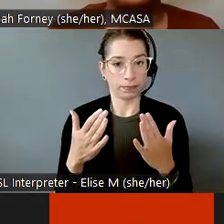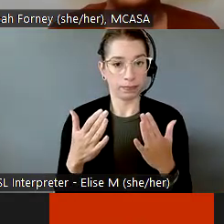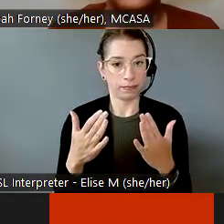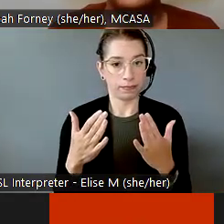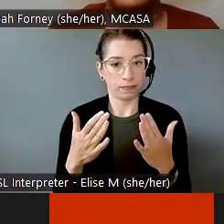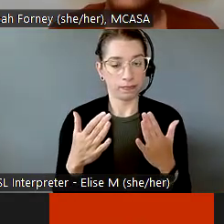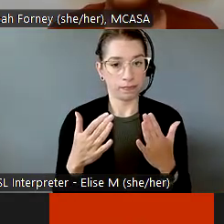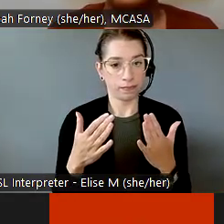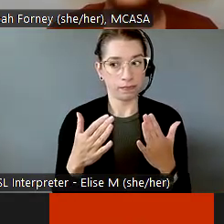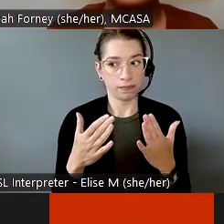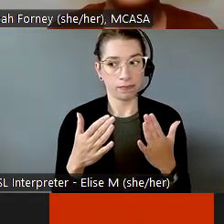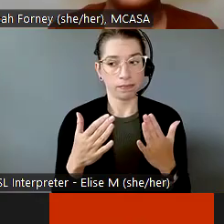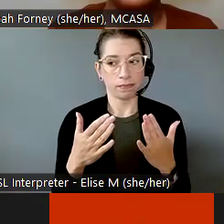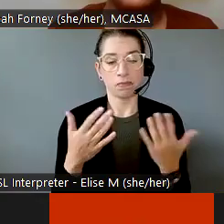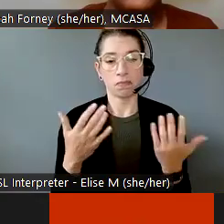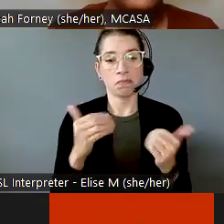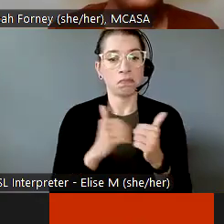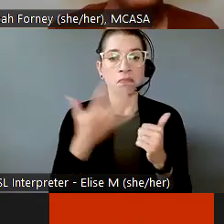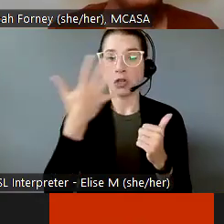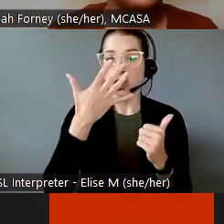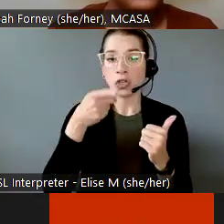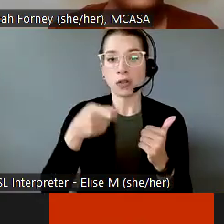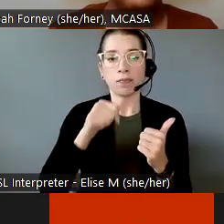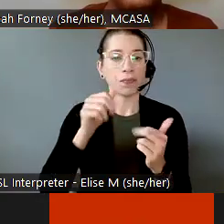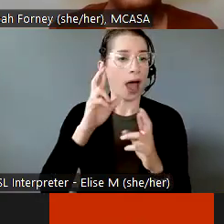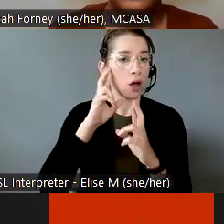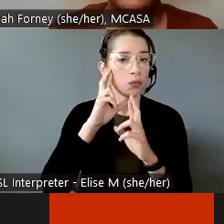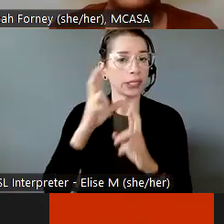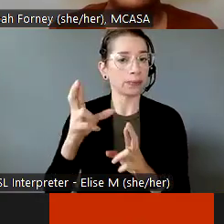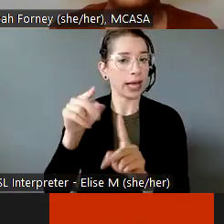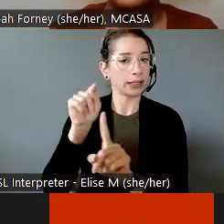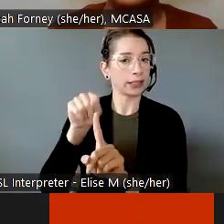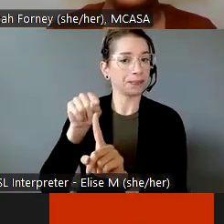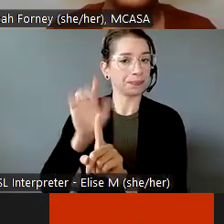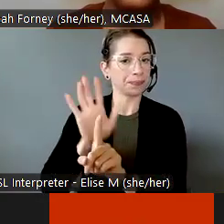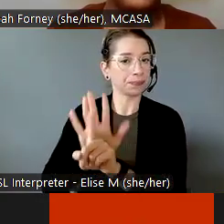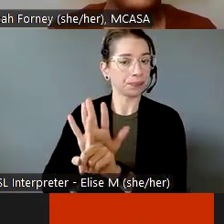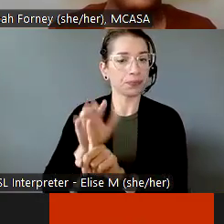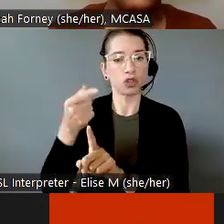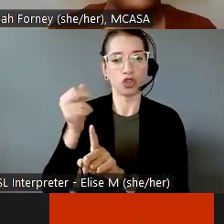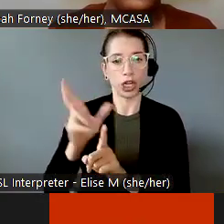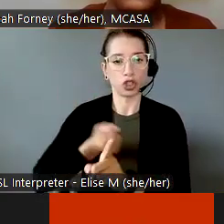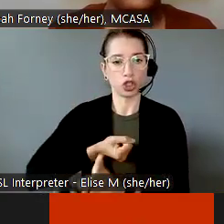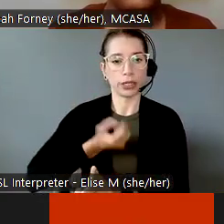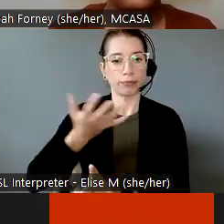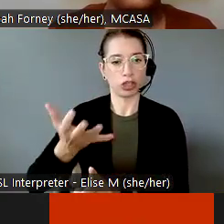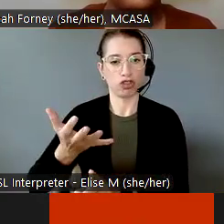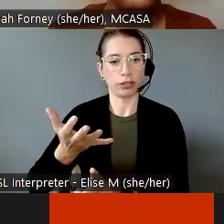it can look like not respecting he, she, they's gender expression